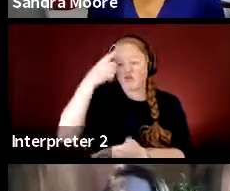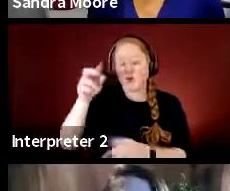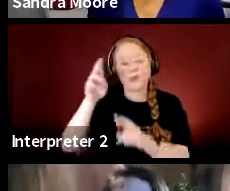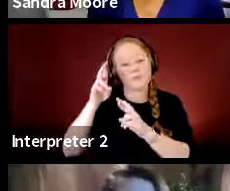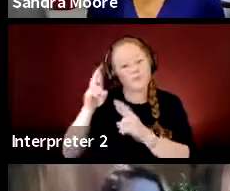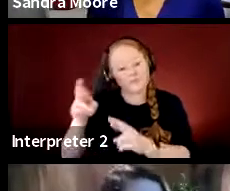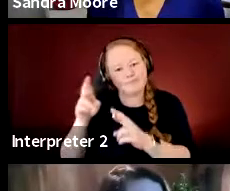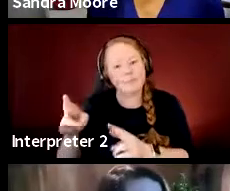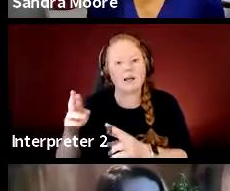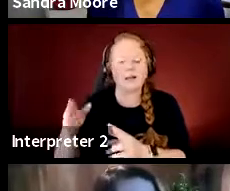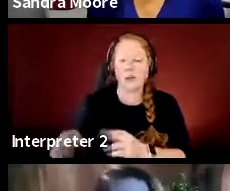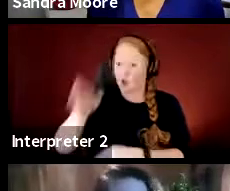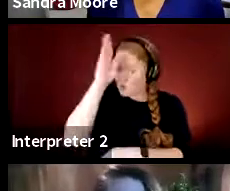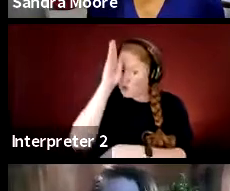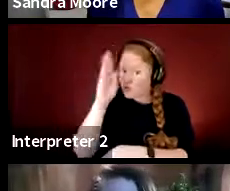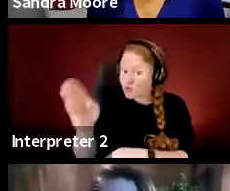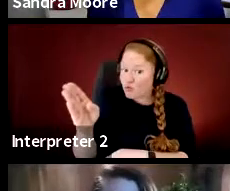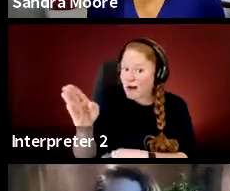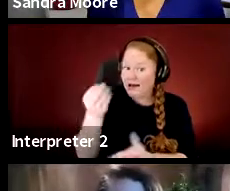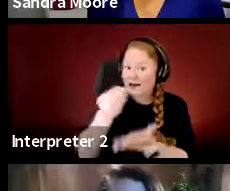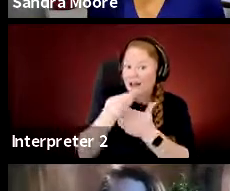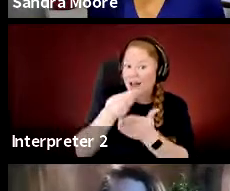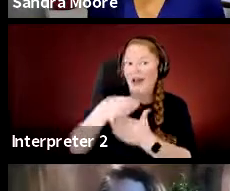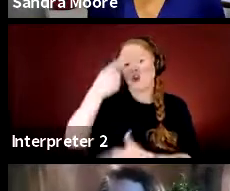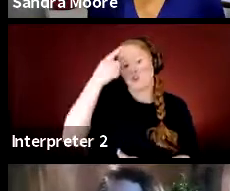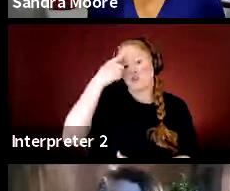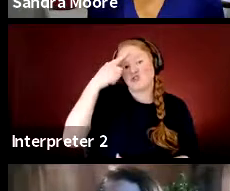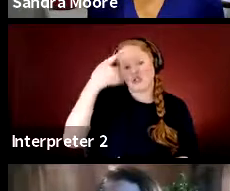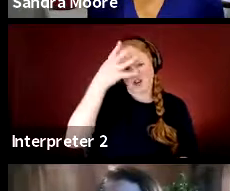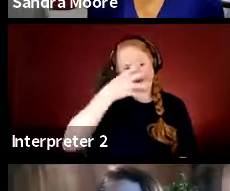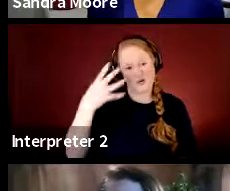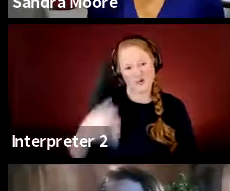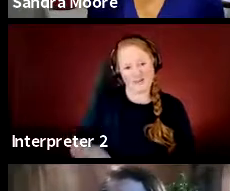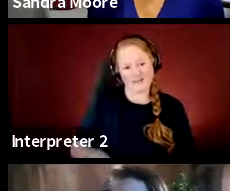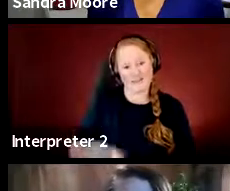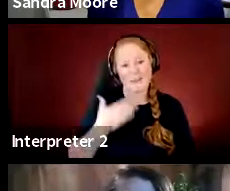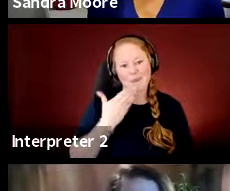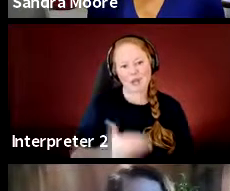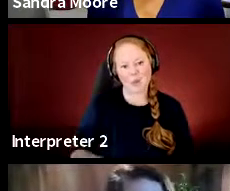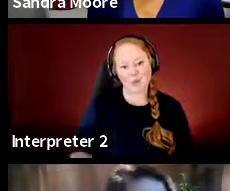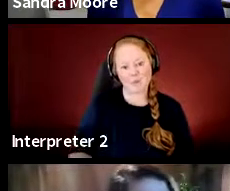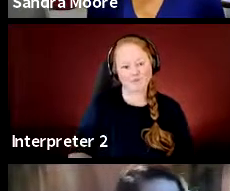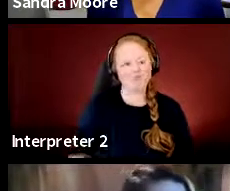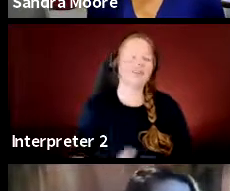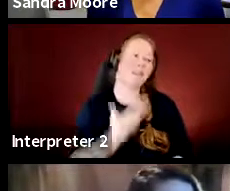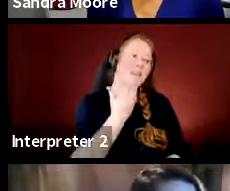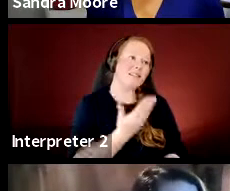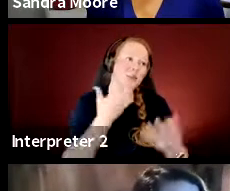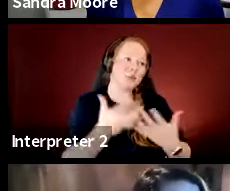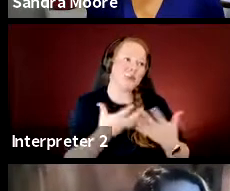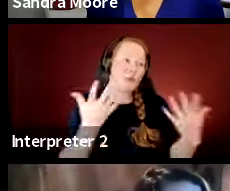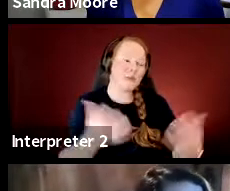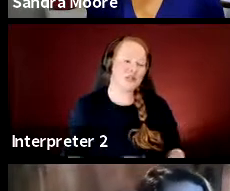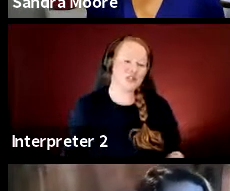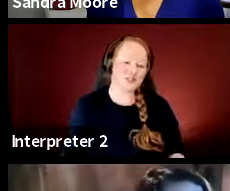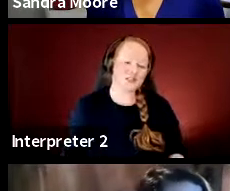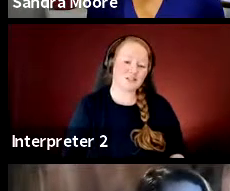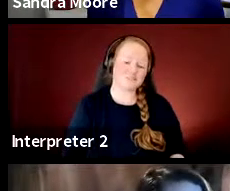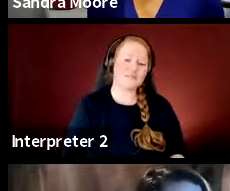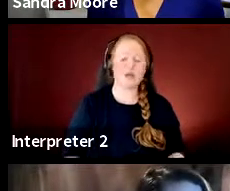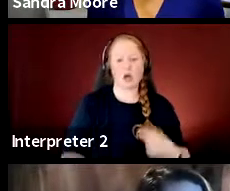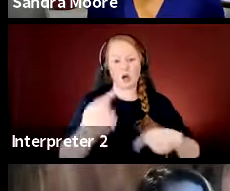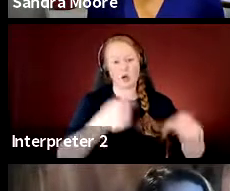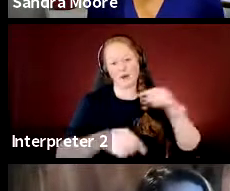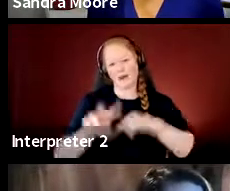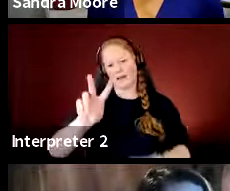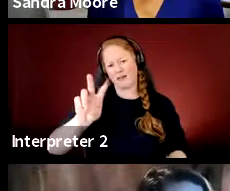making direct cash assistance accessible for immigrants. Thank you. Thank you so much. Let's go back to